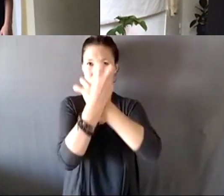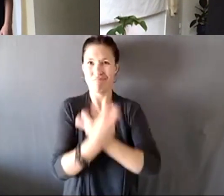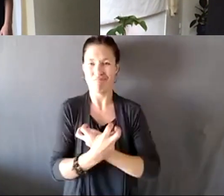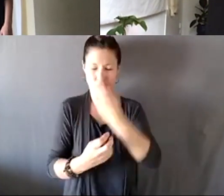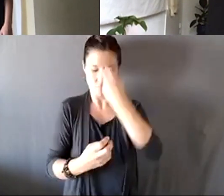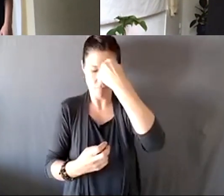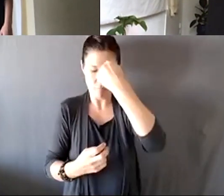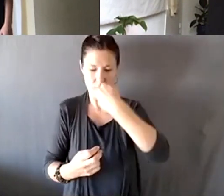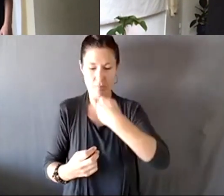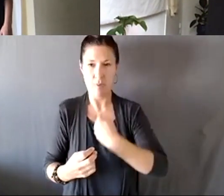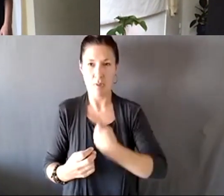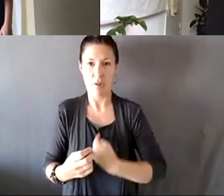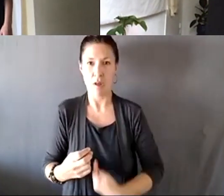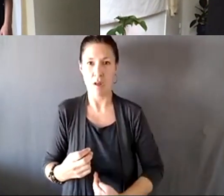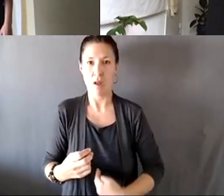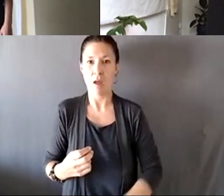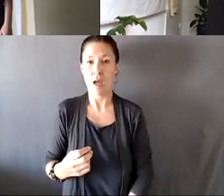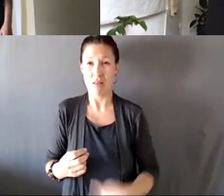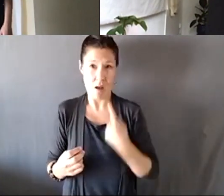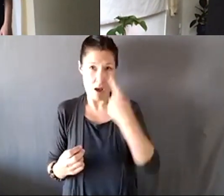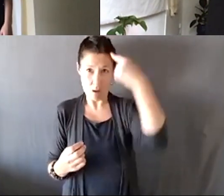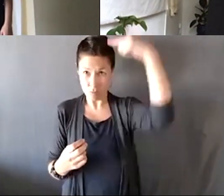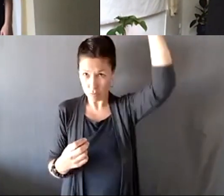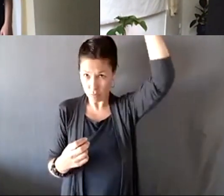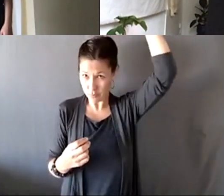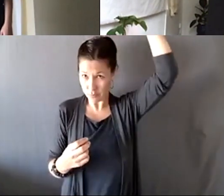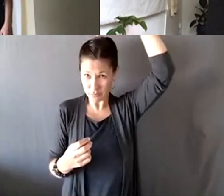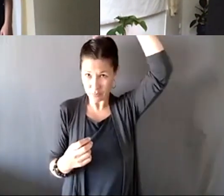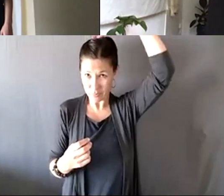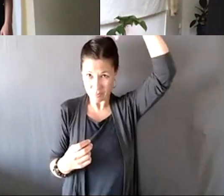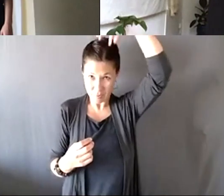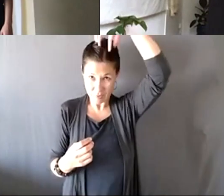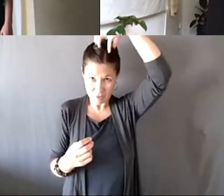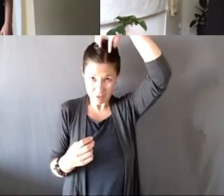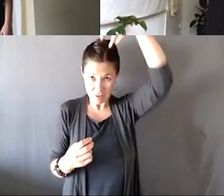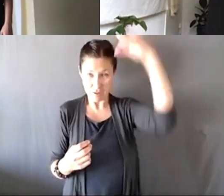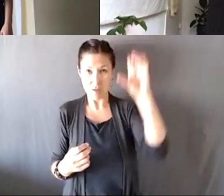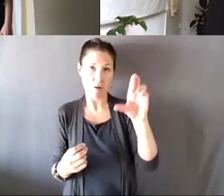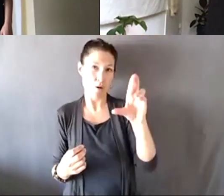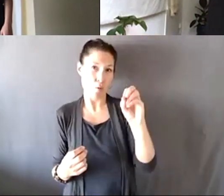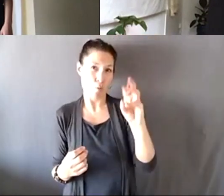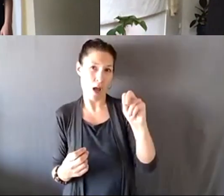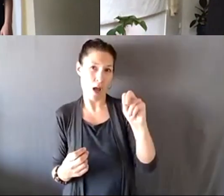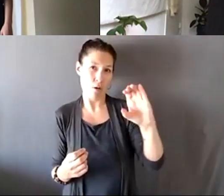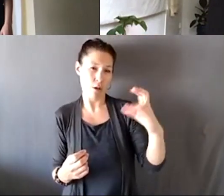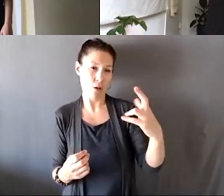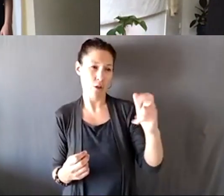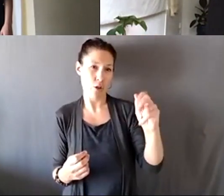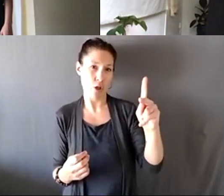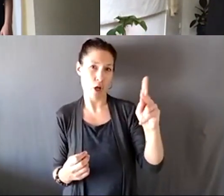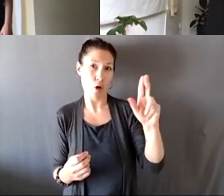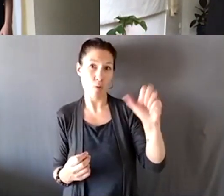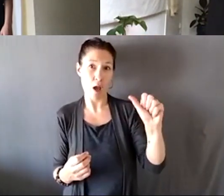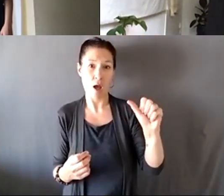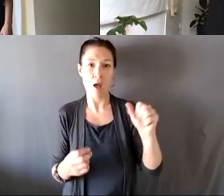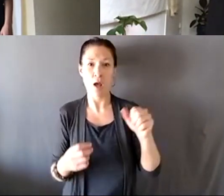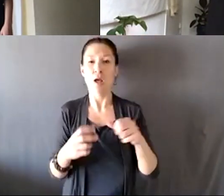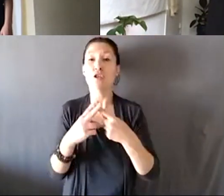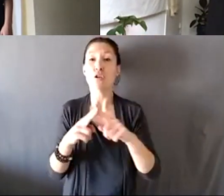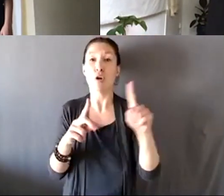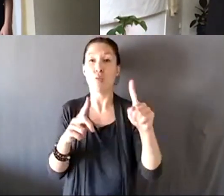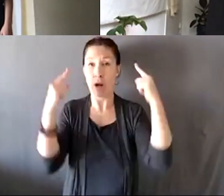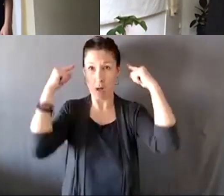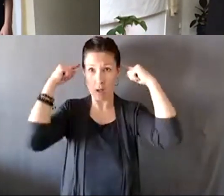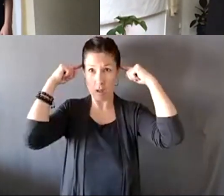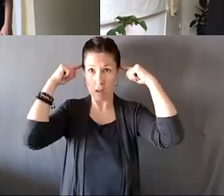crown chakra. Crown chakra is the tips of the ears